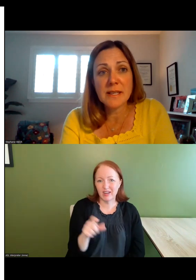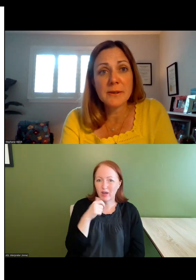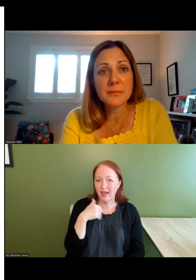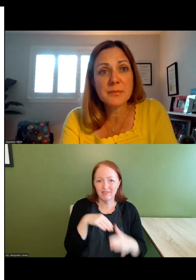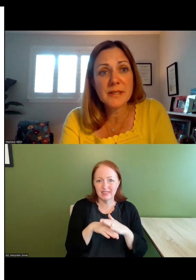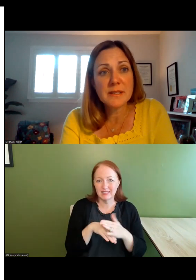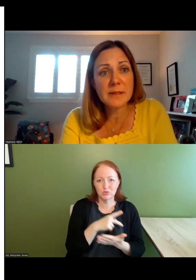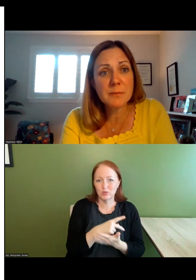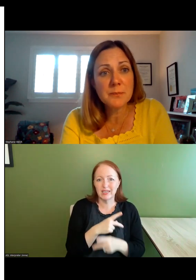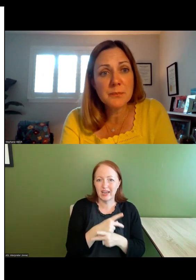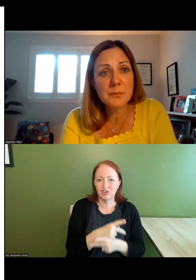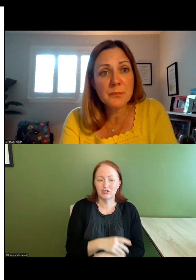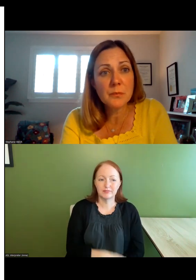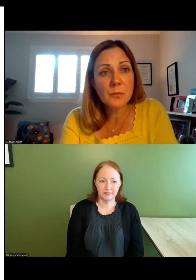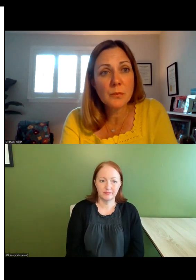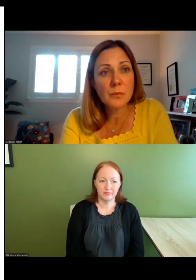access to care. Next slide.